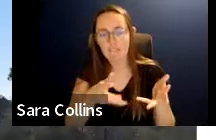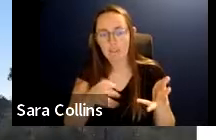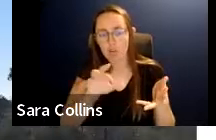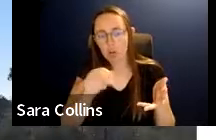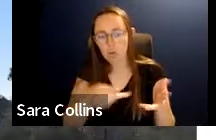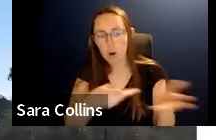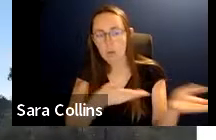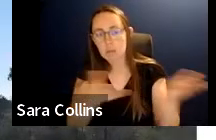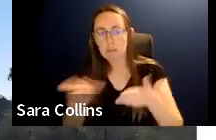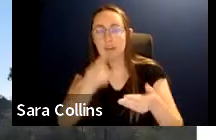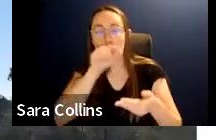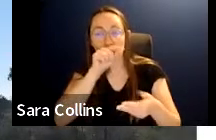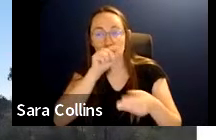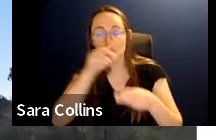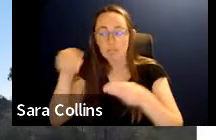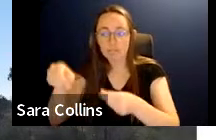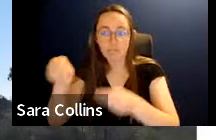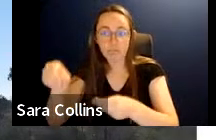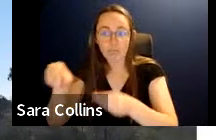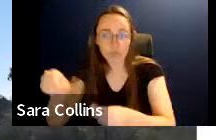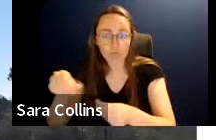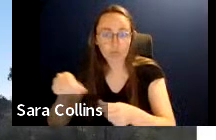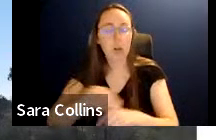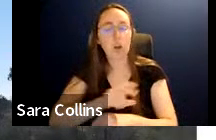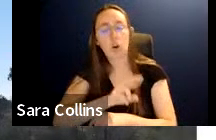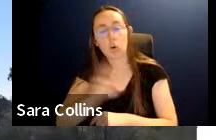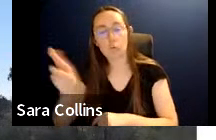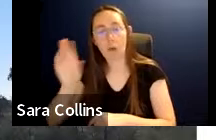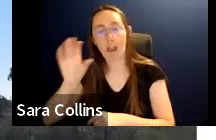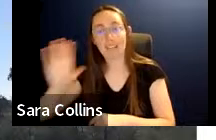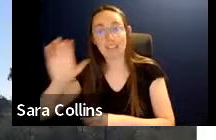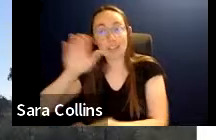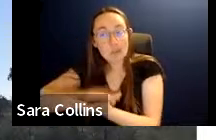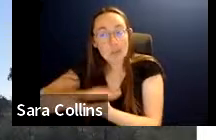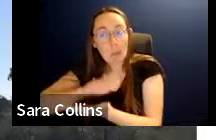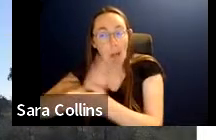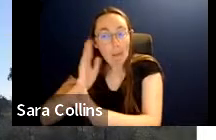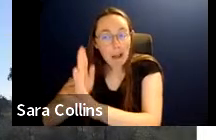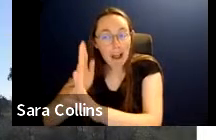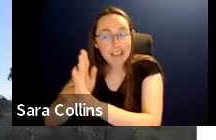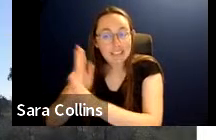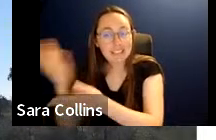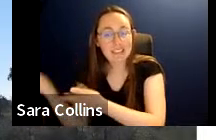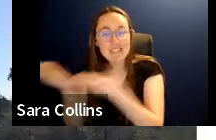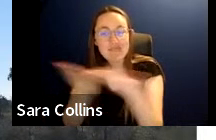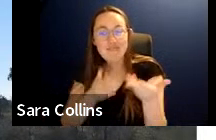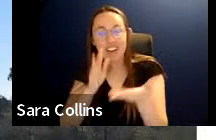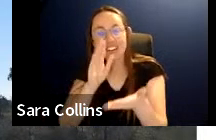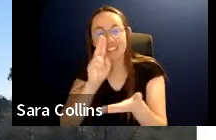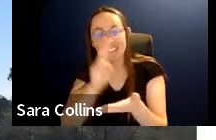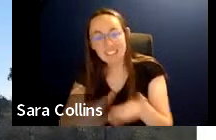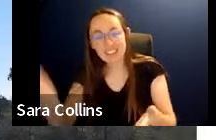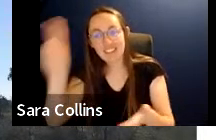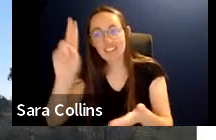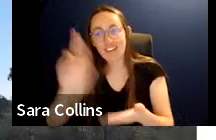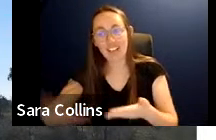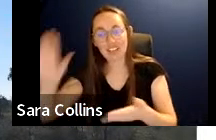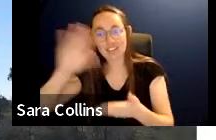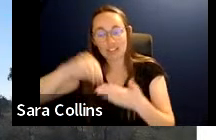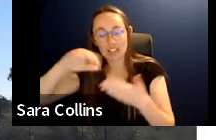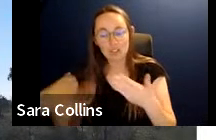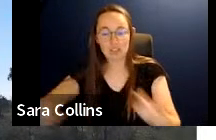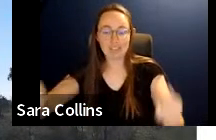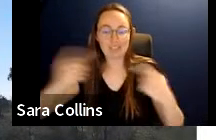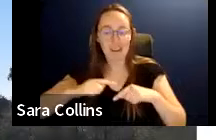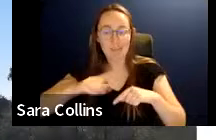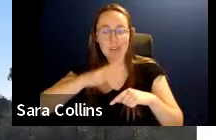like. On the right is an image of the school bus that brings post-secondary students to the farm. I really